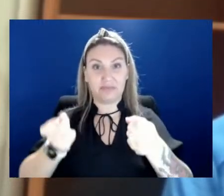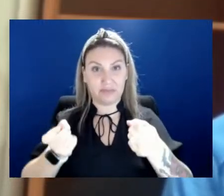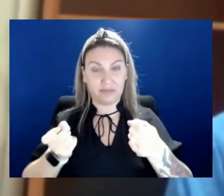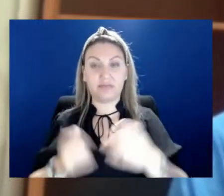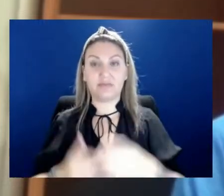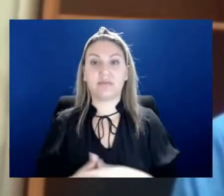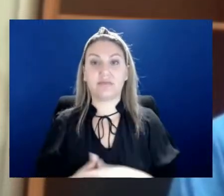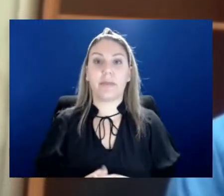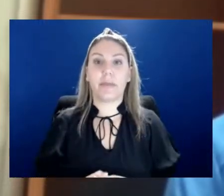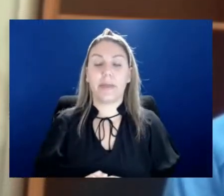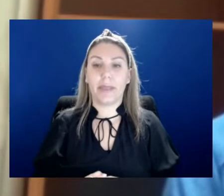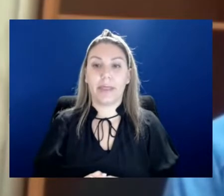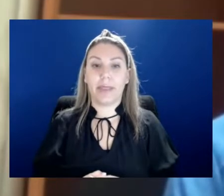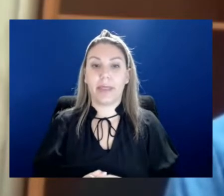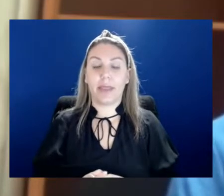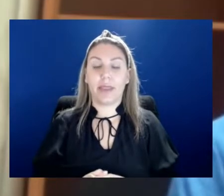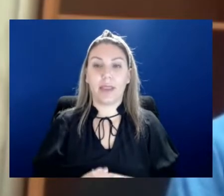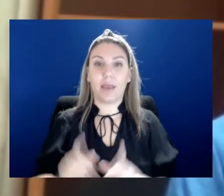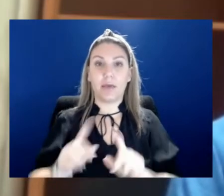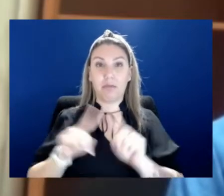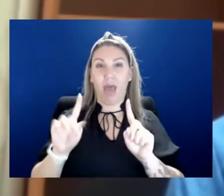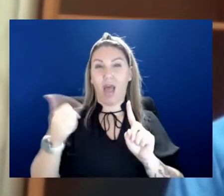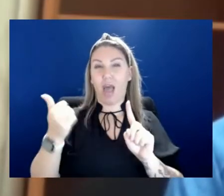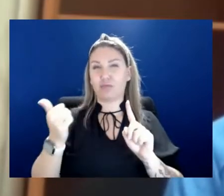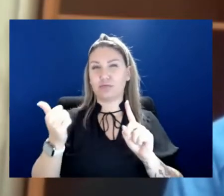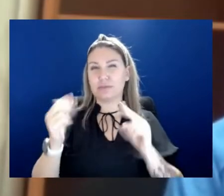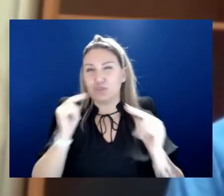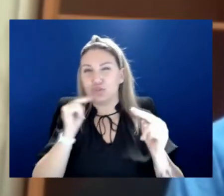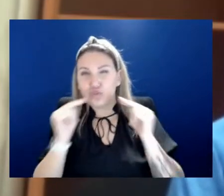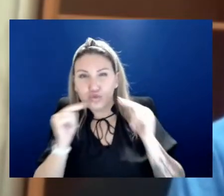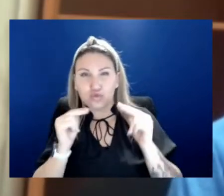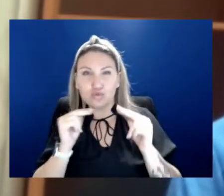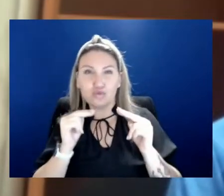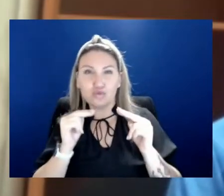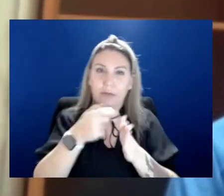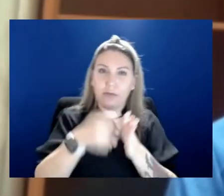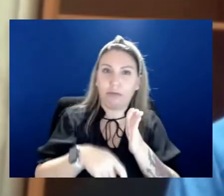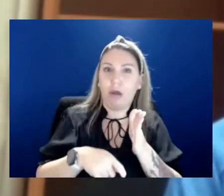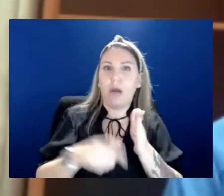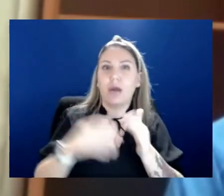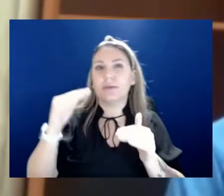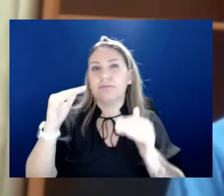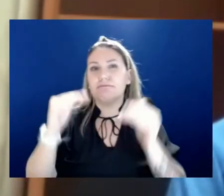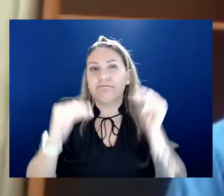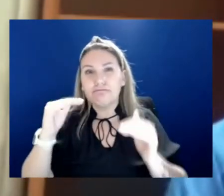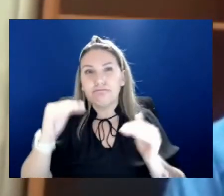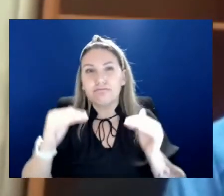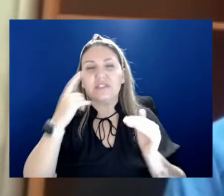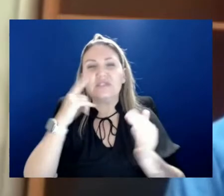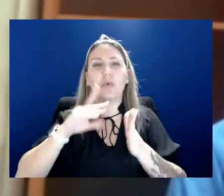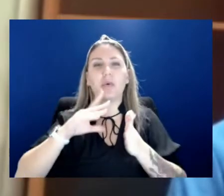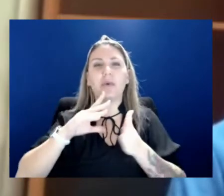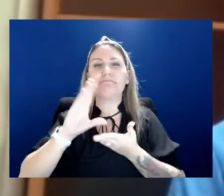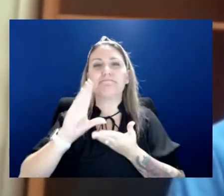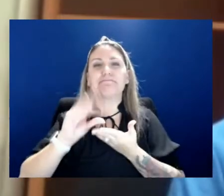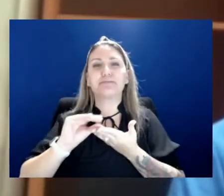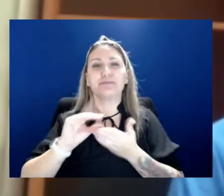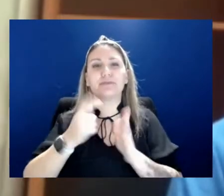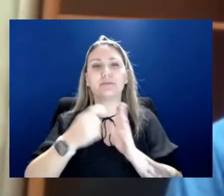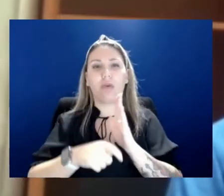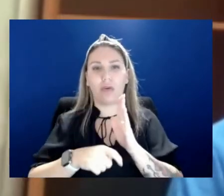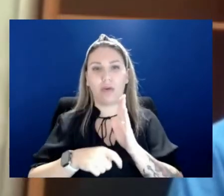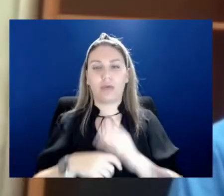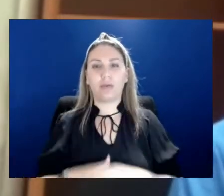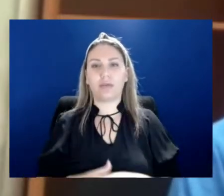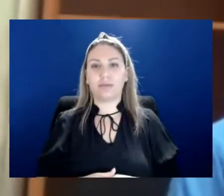but others we have negotiated prices to buy them at discount prices. A